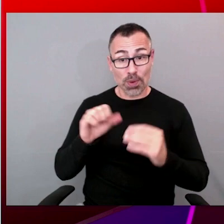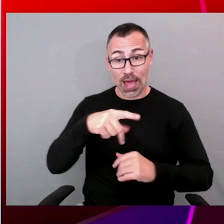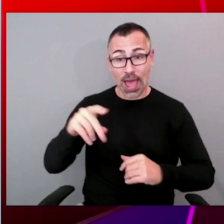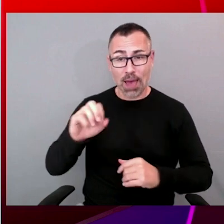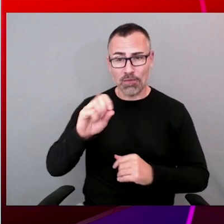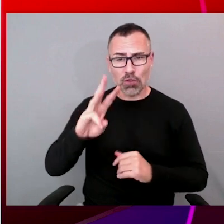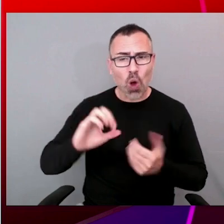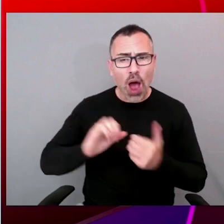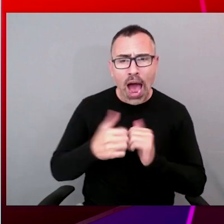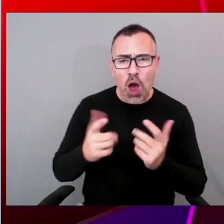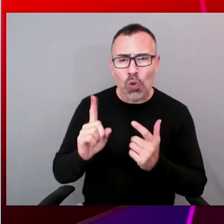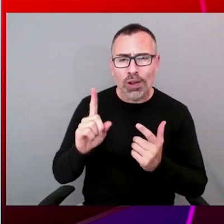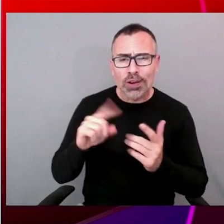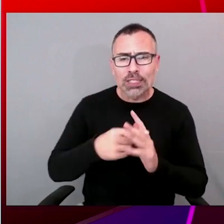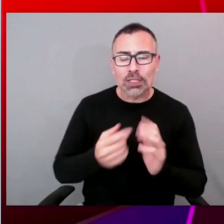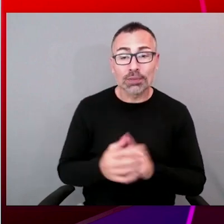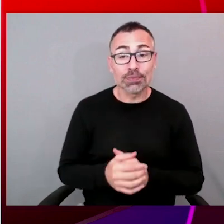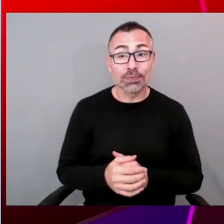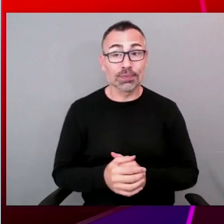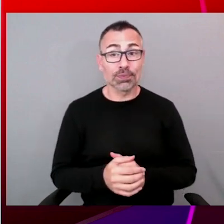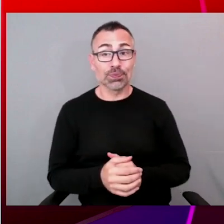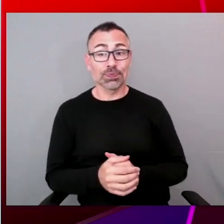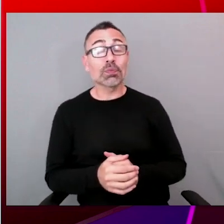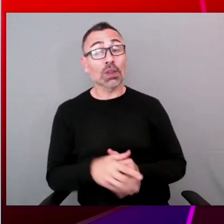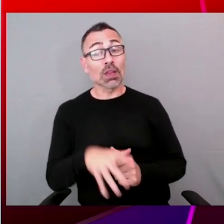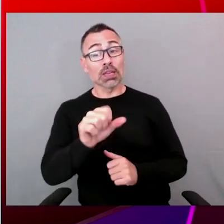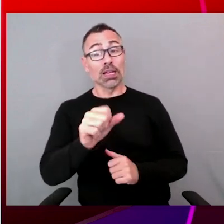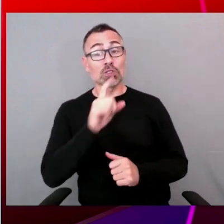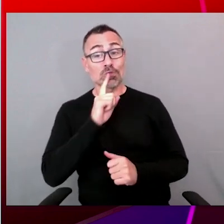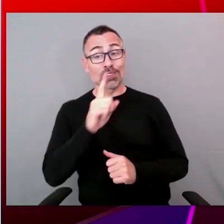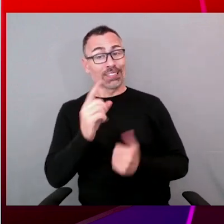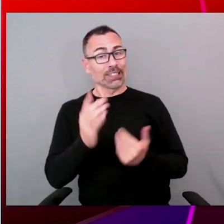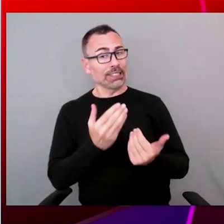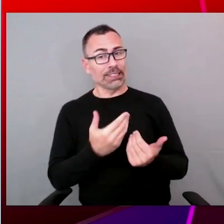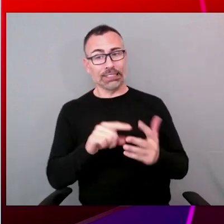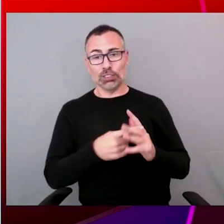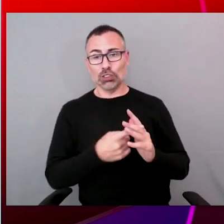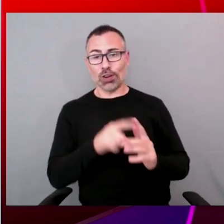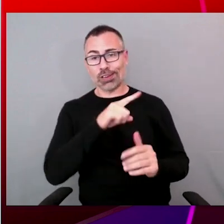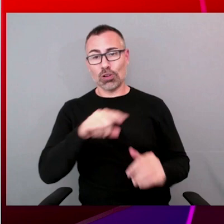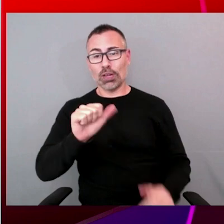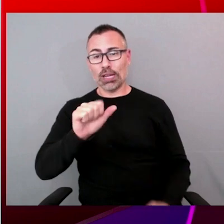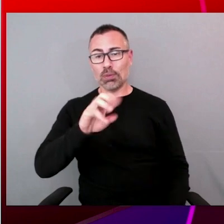can they get started? Yeah, so really easy to get started. Just go to